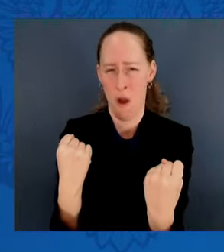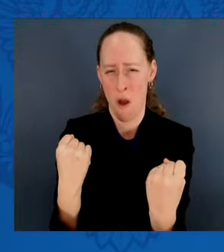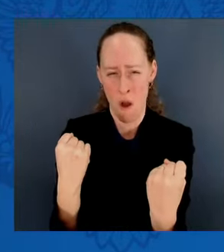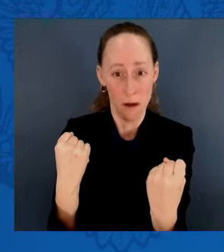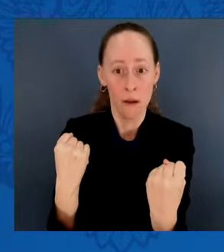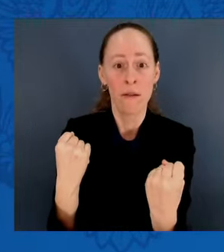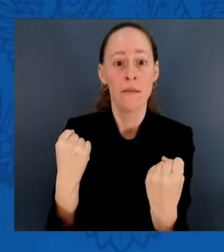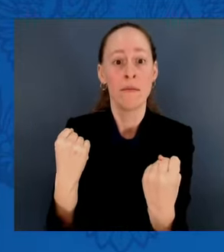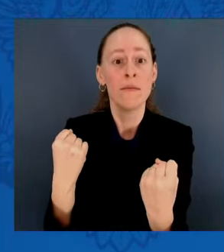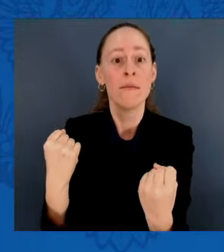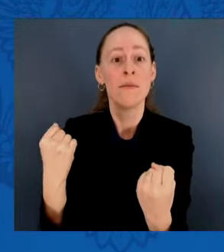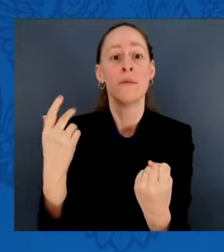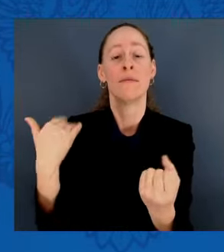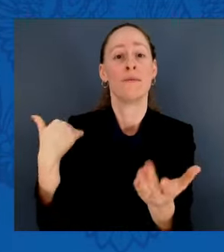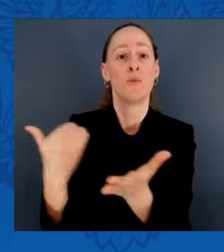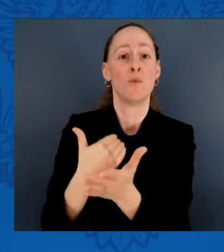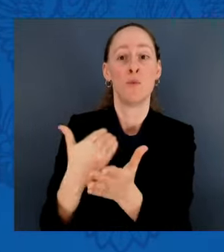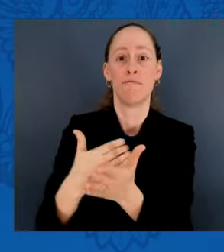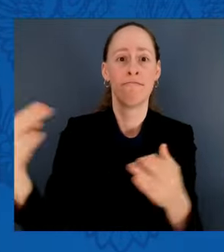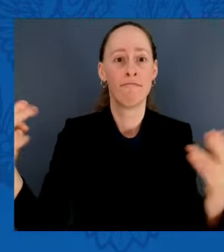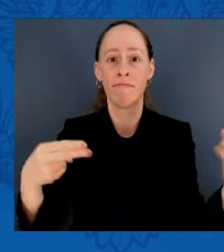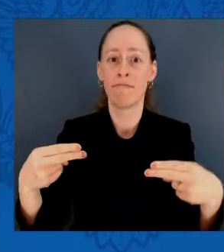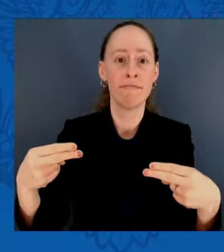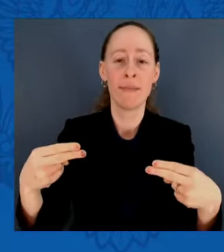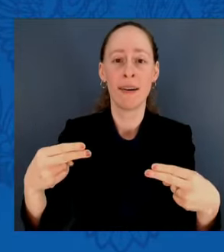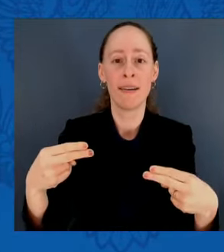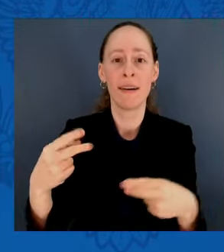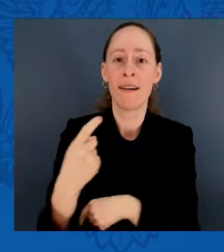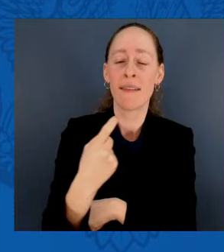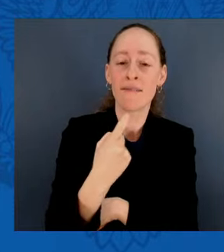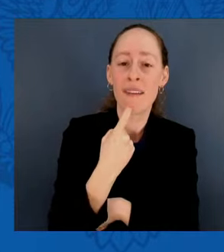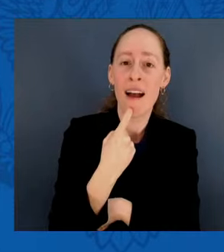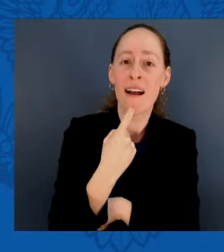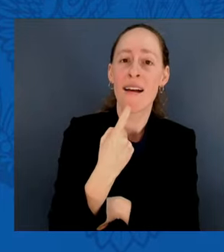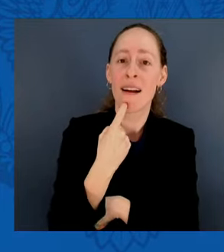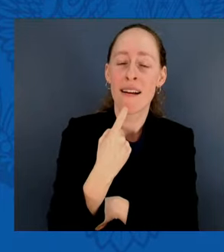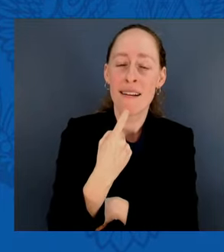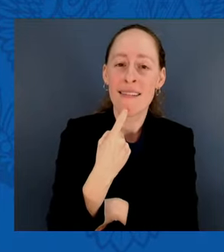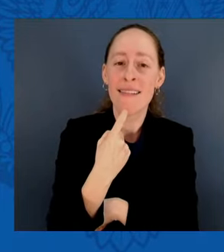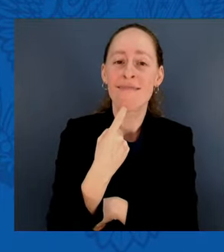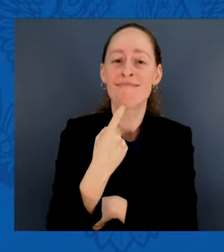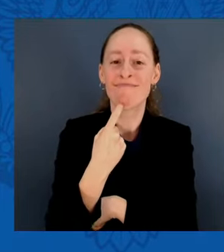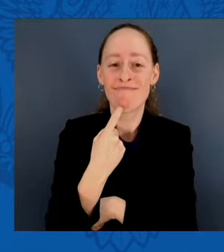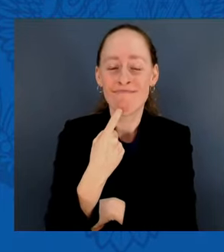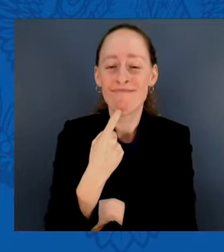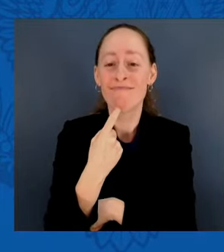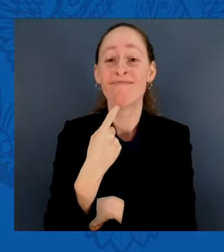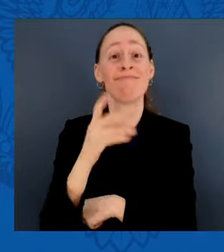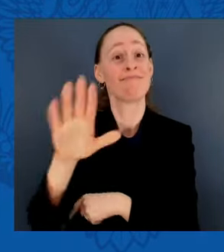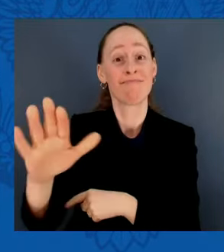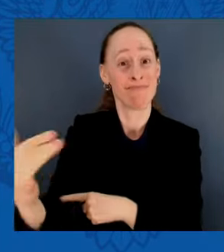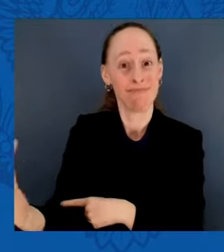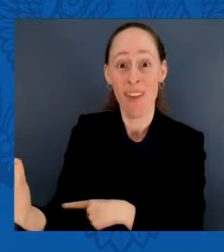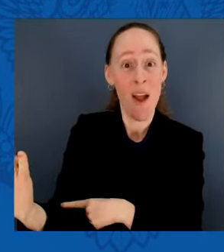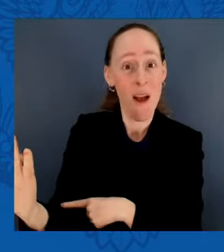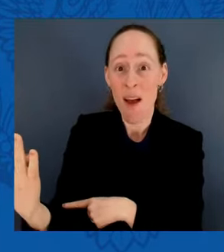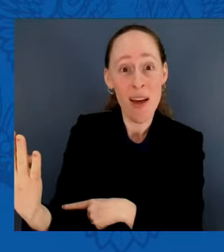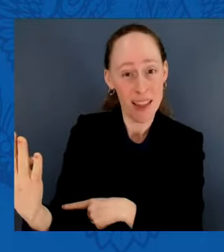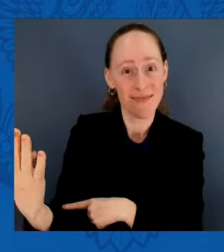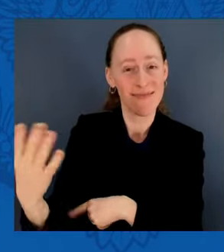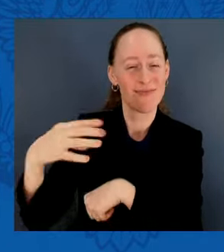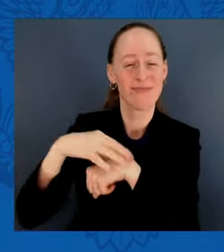And just this morning, Sweden officially joined, and their minister is here tonight. Come here, stand